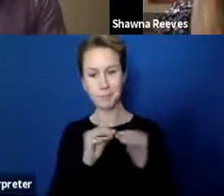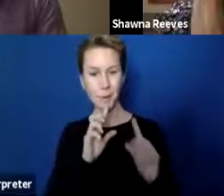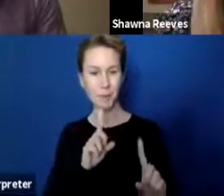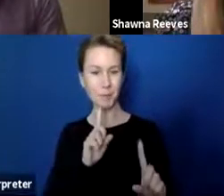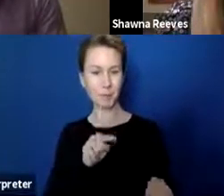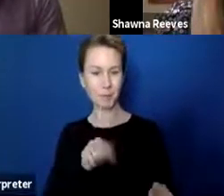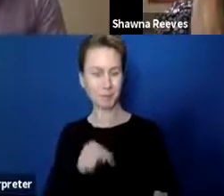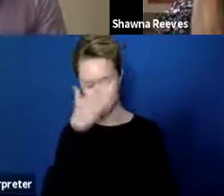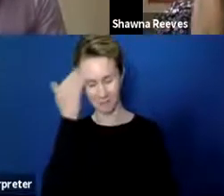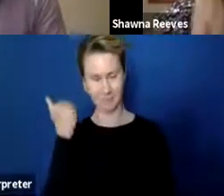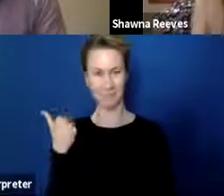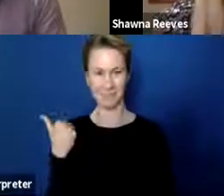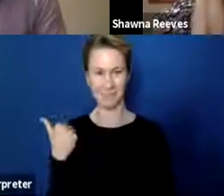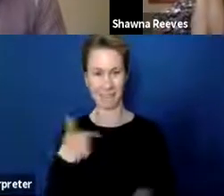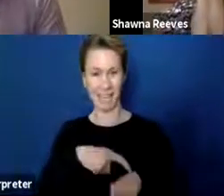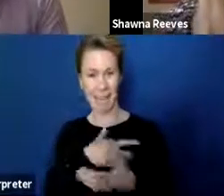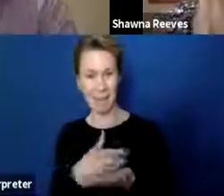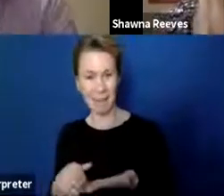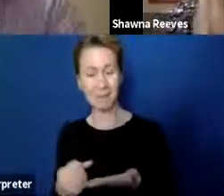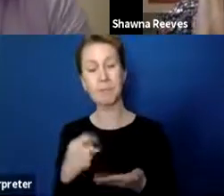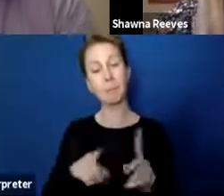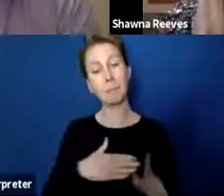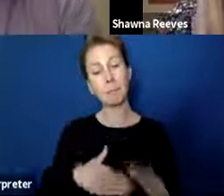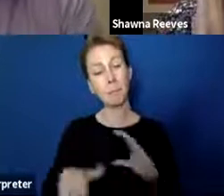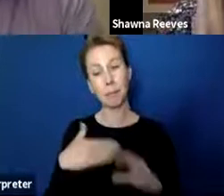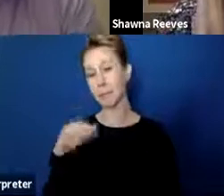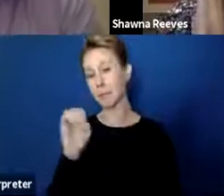Nicole, did you have anything? Sorry. Remaining Thanks, employees. Oh.